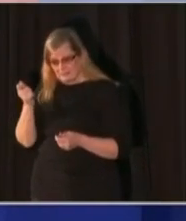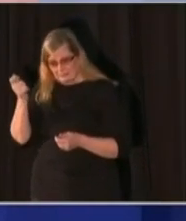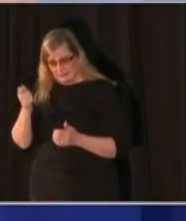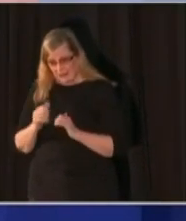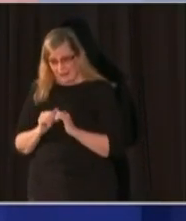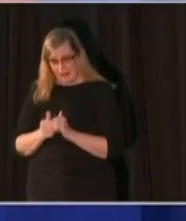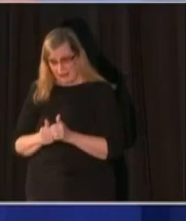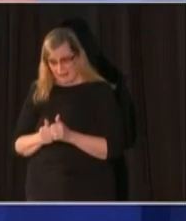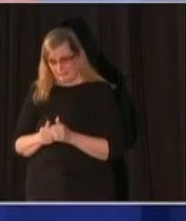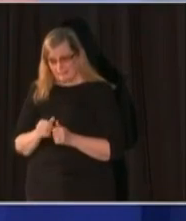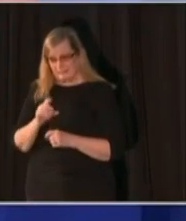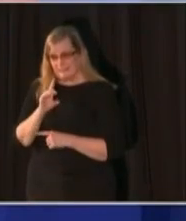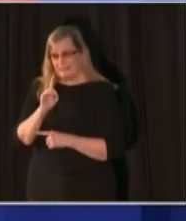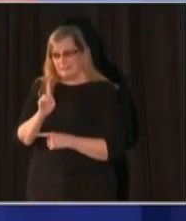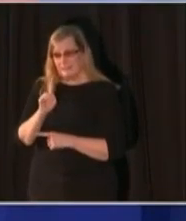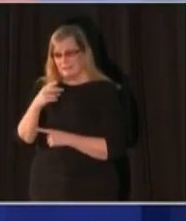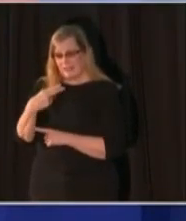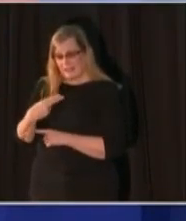dhs.dc.gov, that's